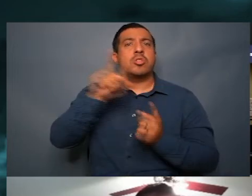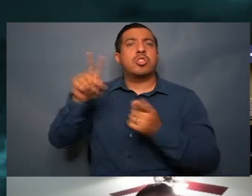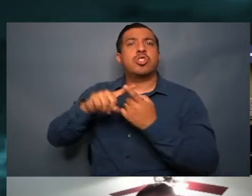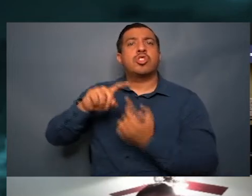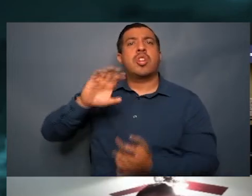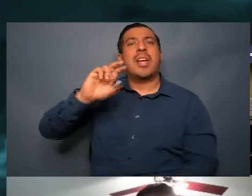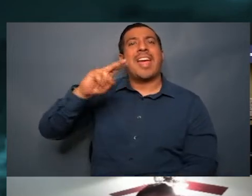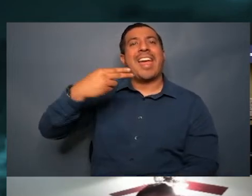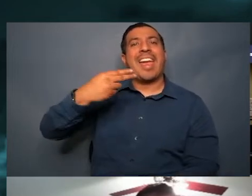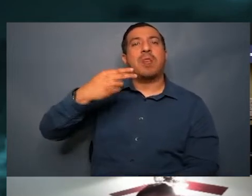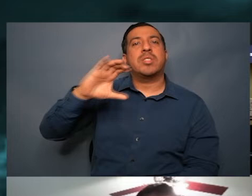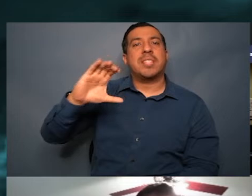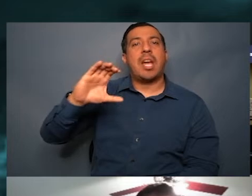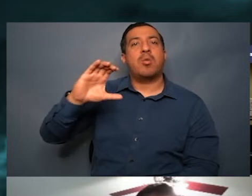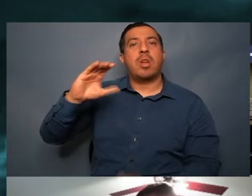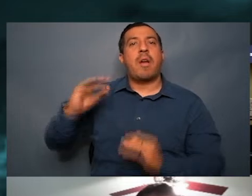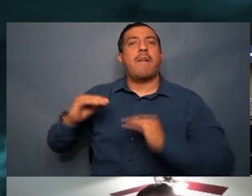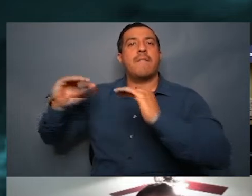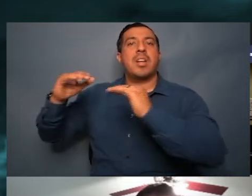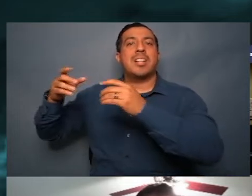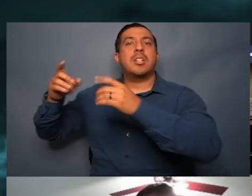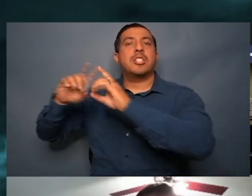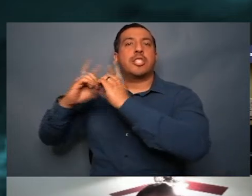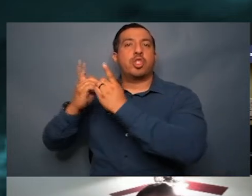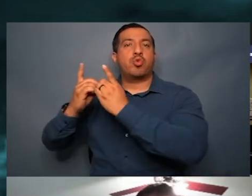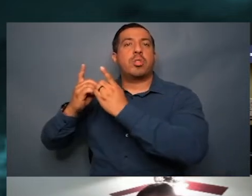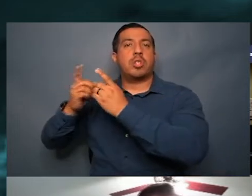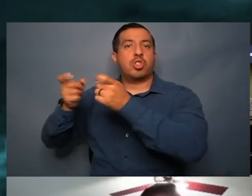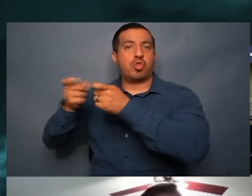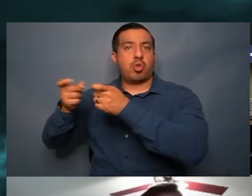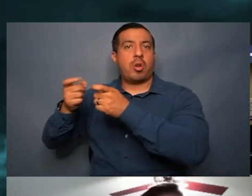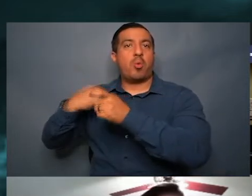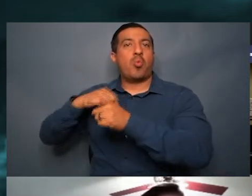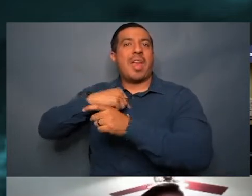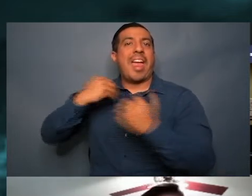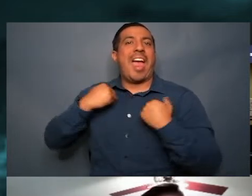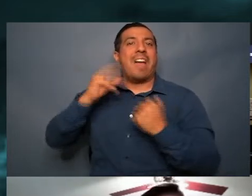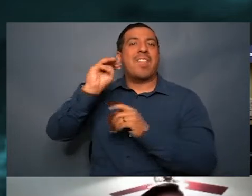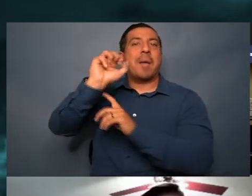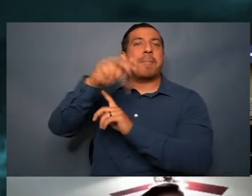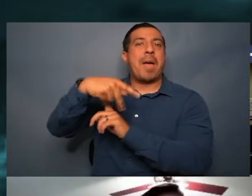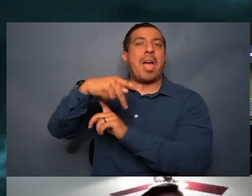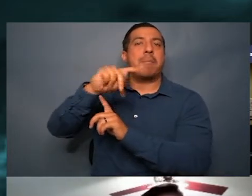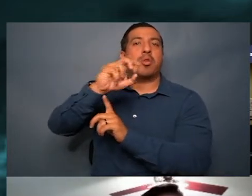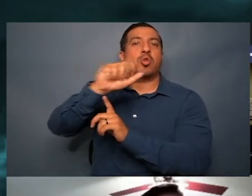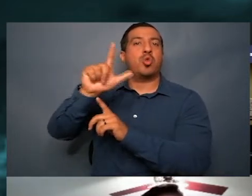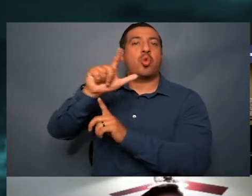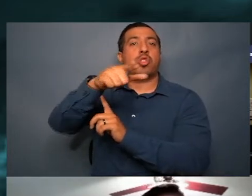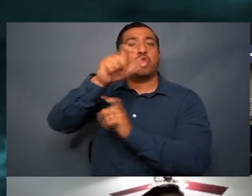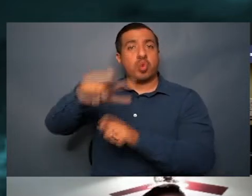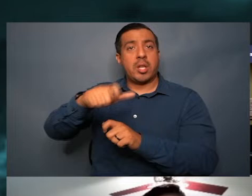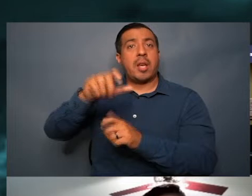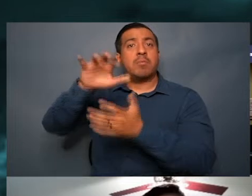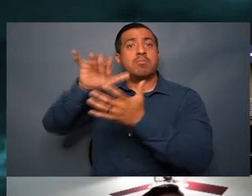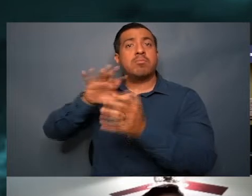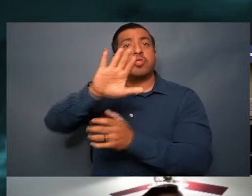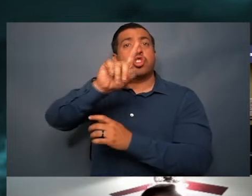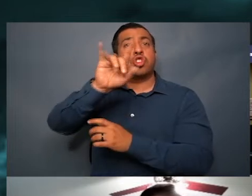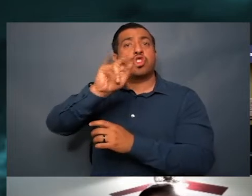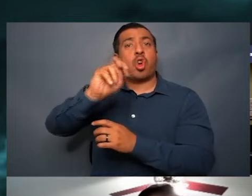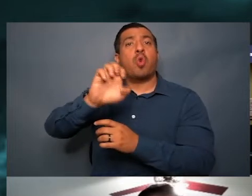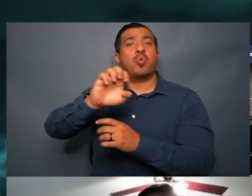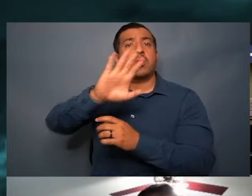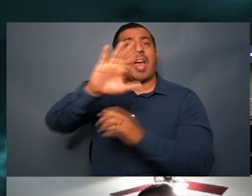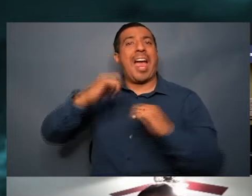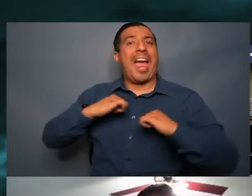Control District website, and we have a tab called Flood Education Mapping Tool, and you can type in your address, and it'll show you what zone you're in.